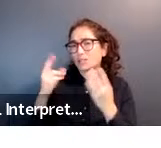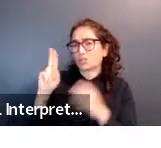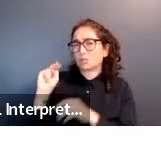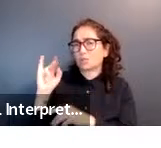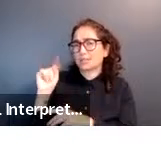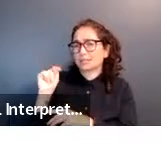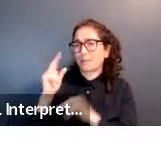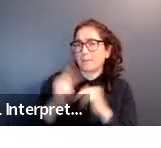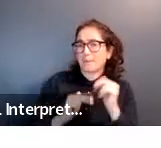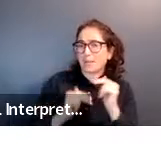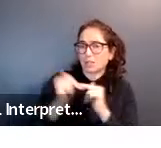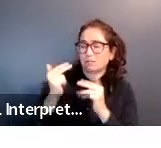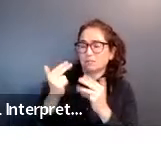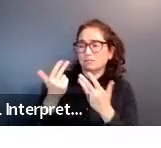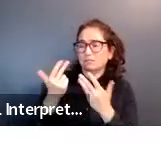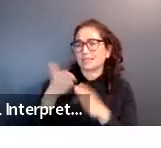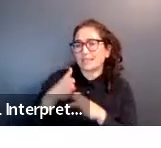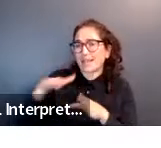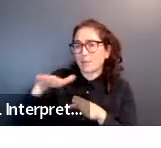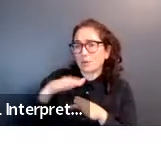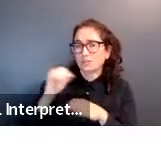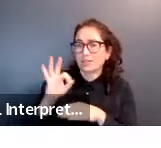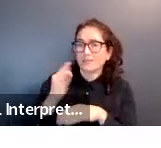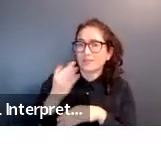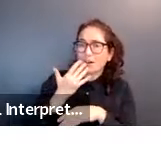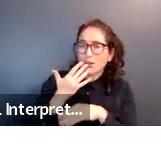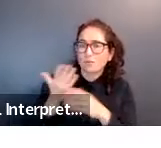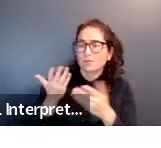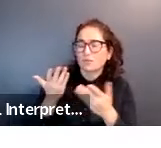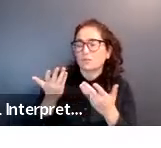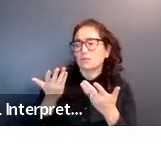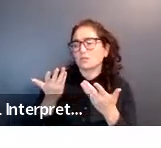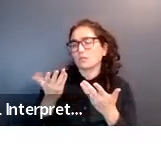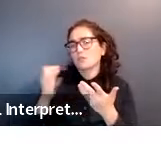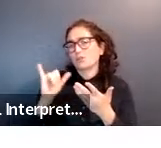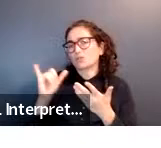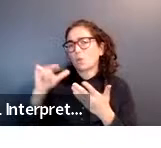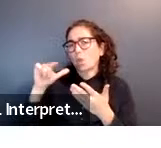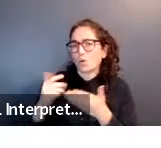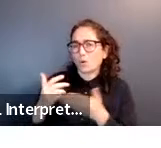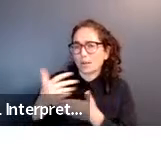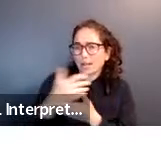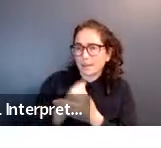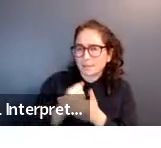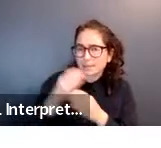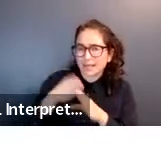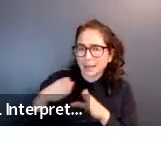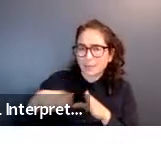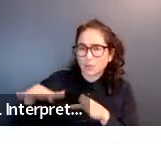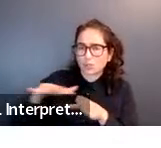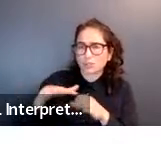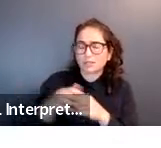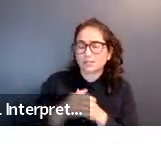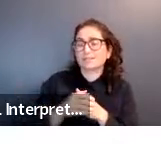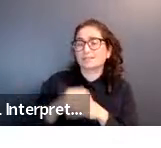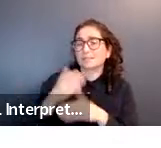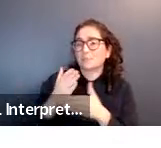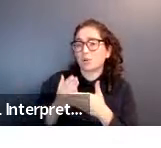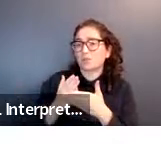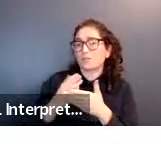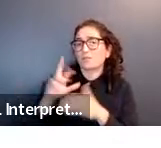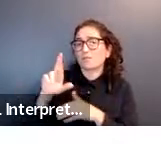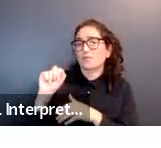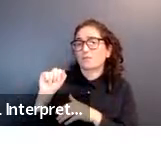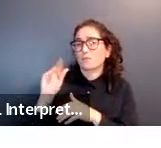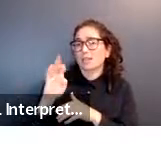being built in neighborhoods of color, in lower income neighborhoods, as part of a racial